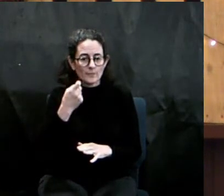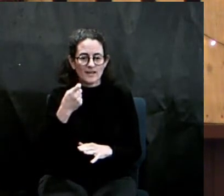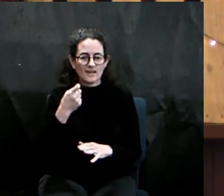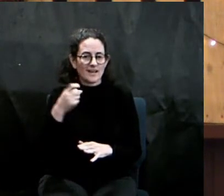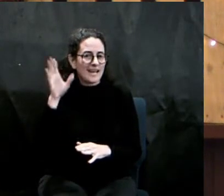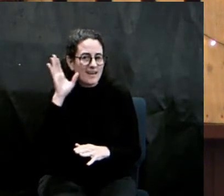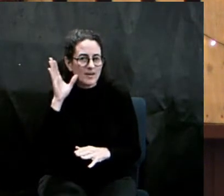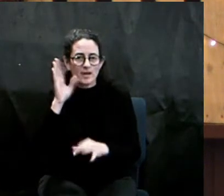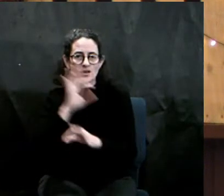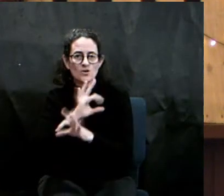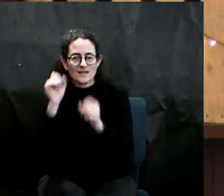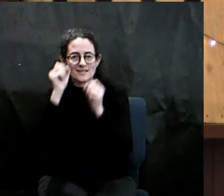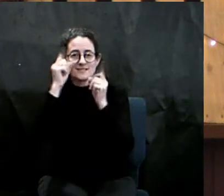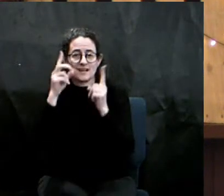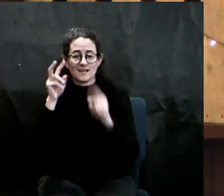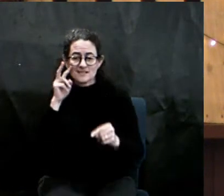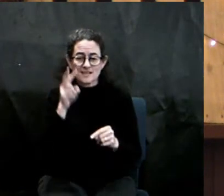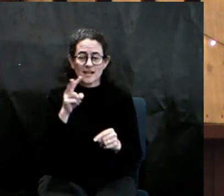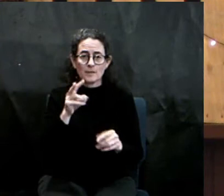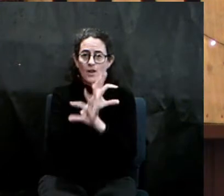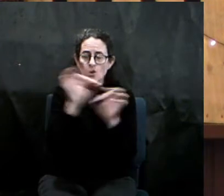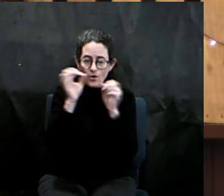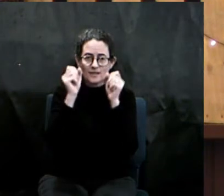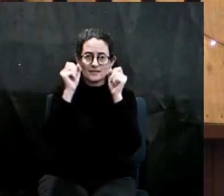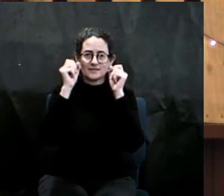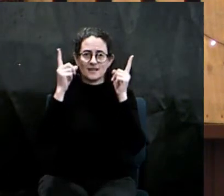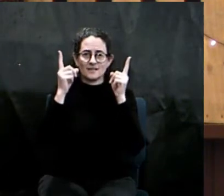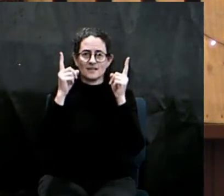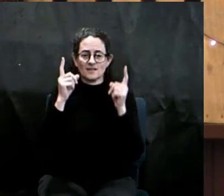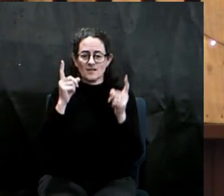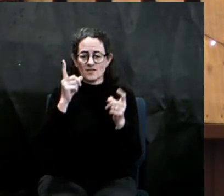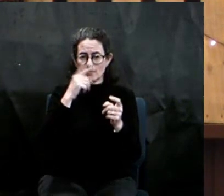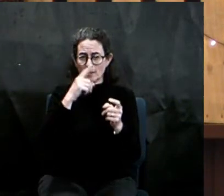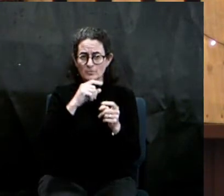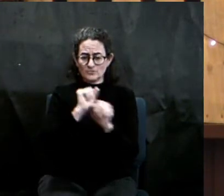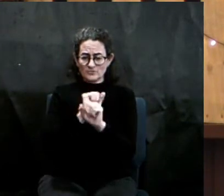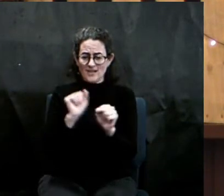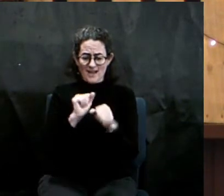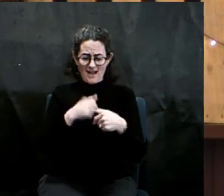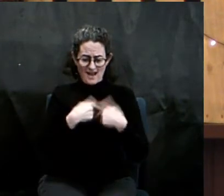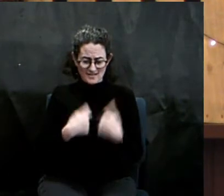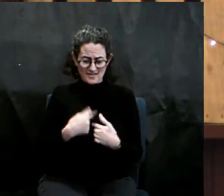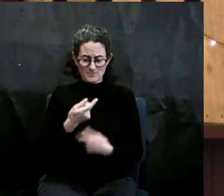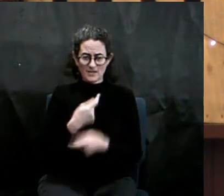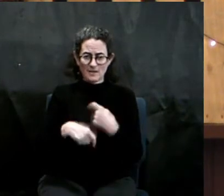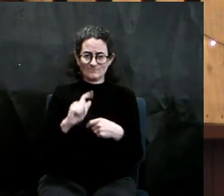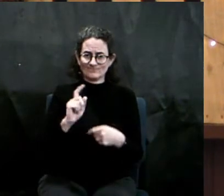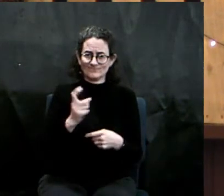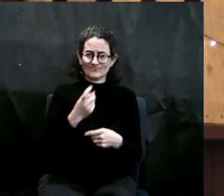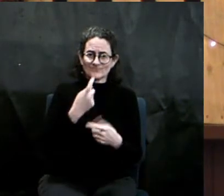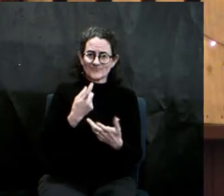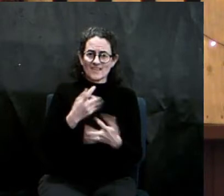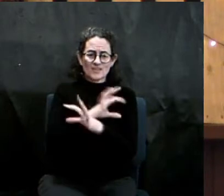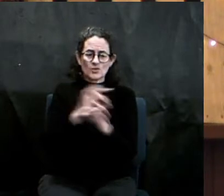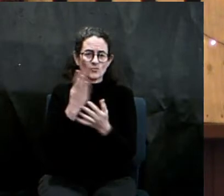understanding. You will be ever seeing but never perceiving. For this people's heart has become calloused. They hardly hear with their